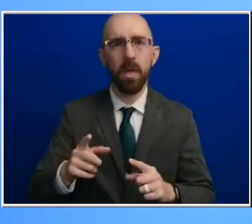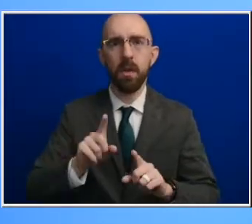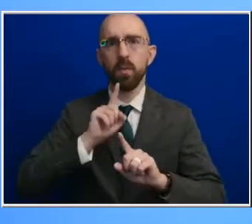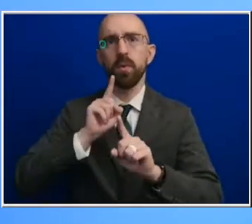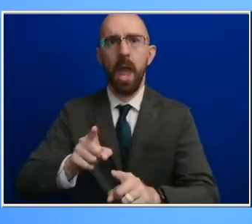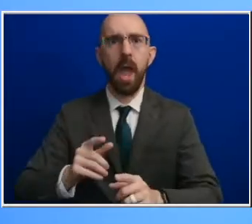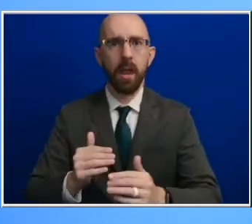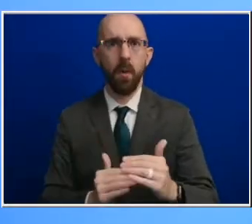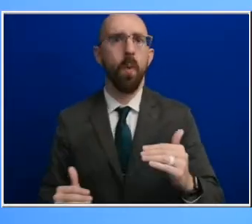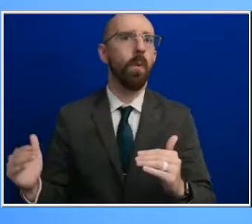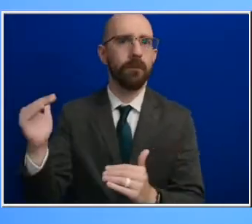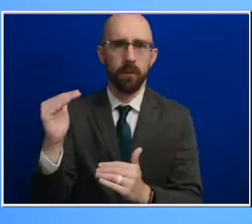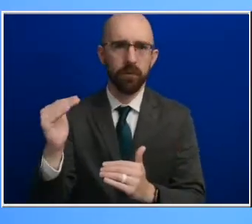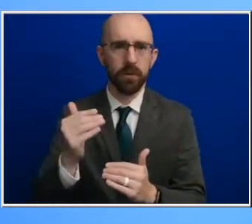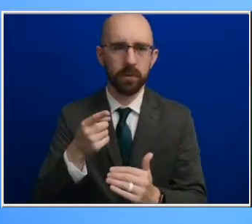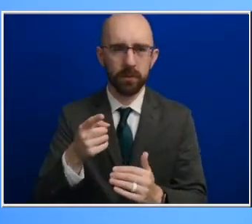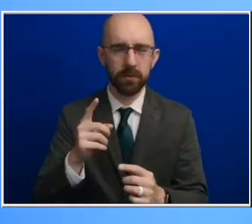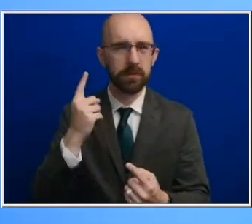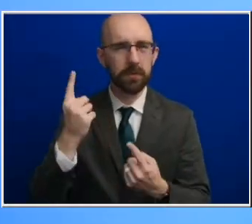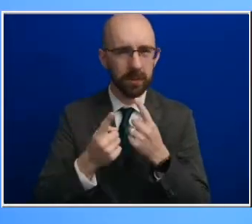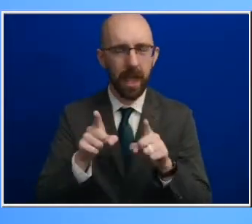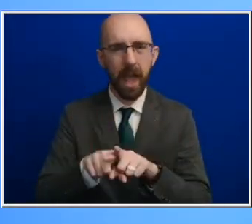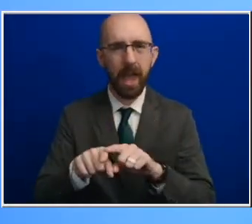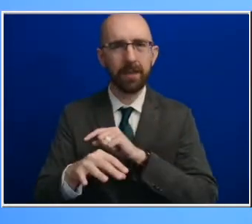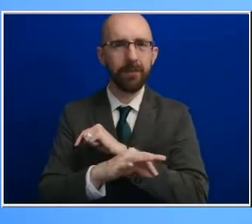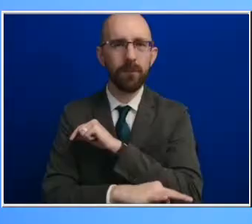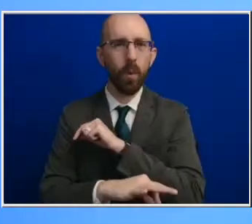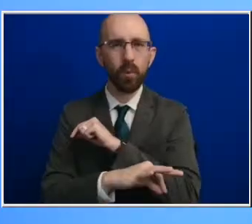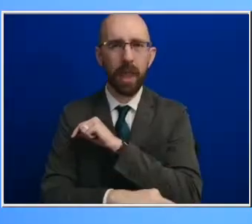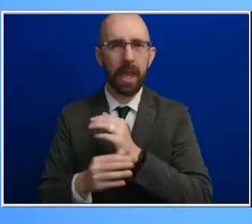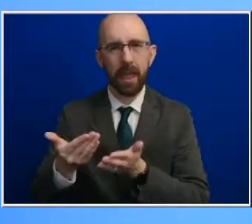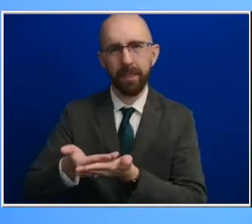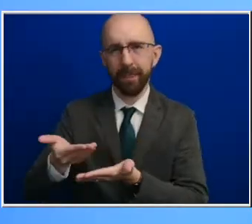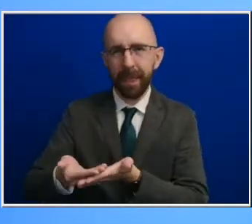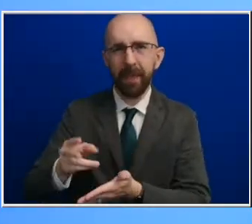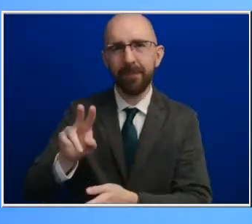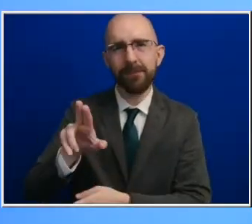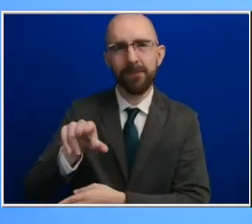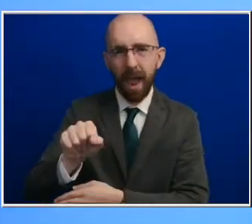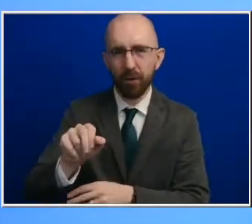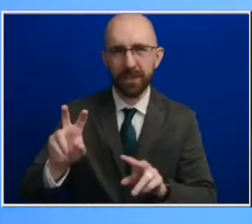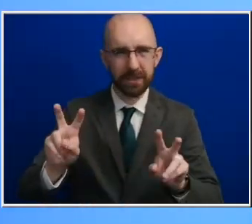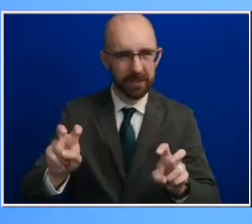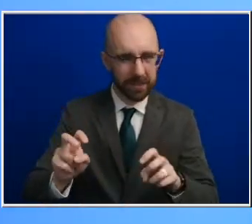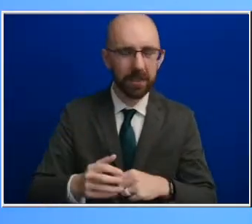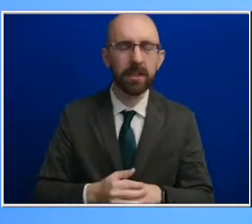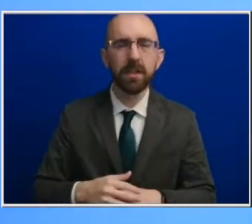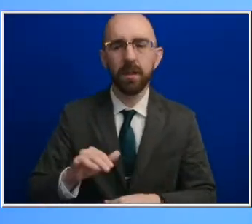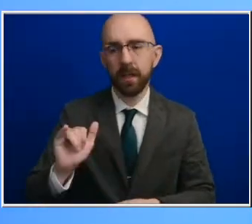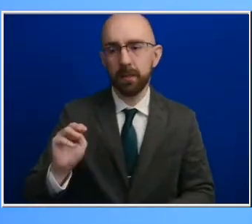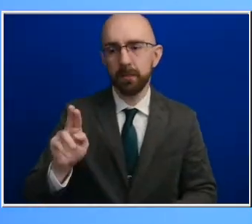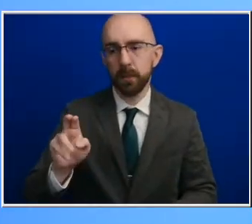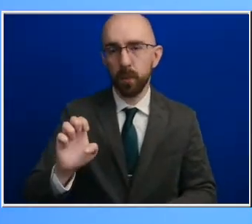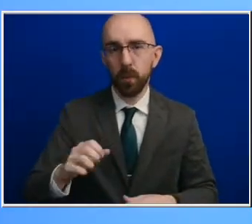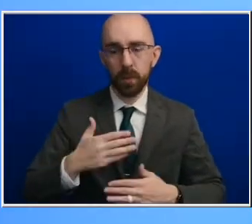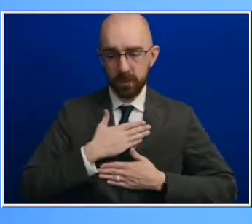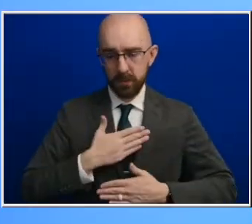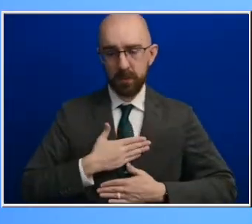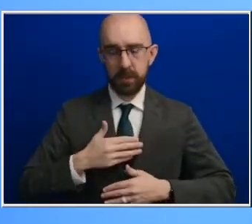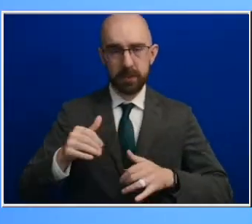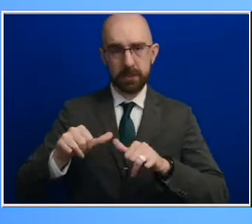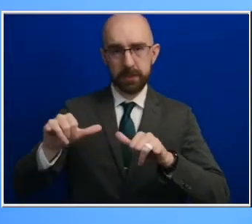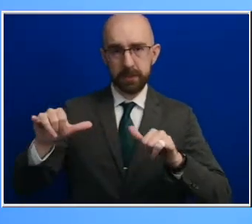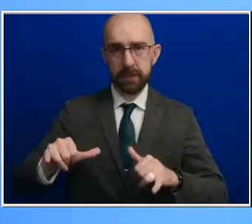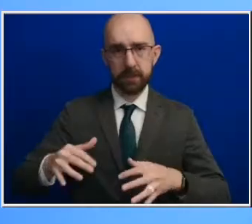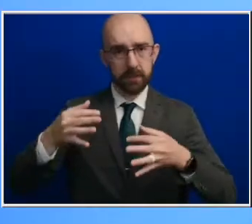if it's a foreign body or like a virus. And so the immune system then decides